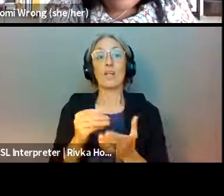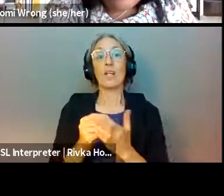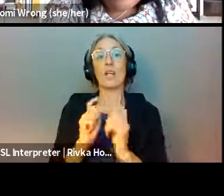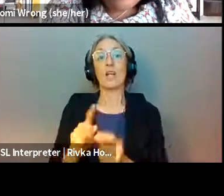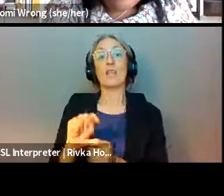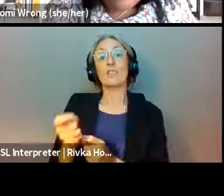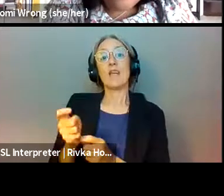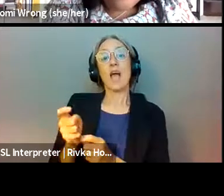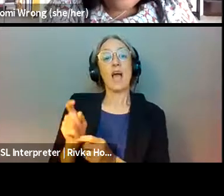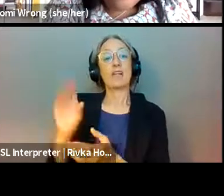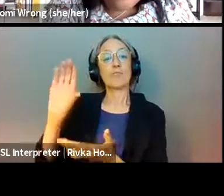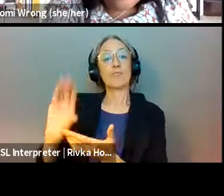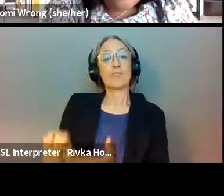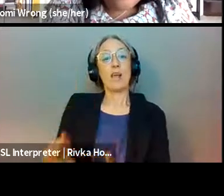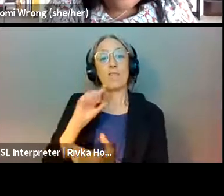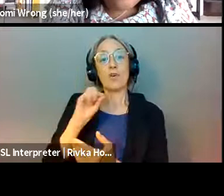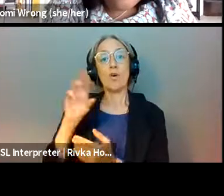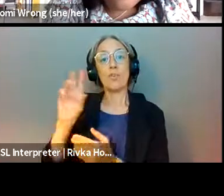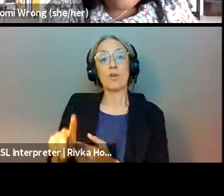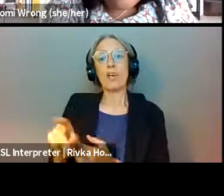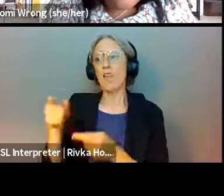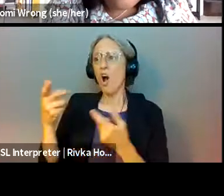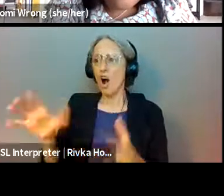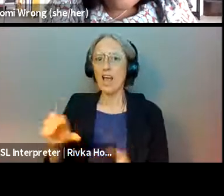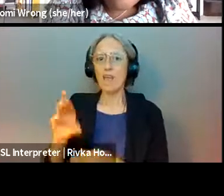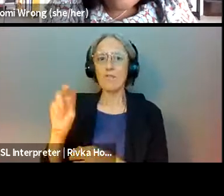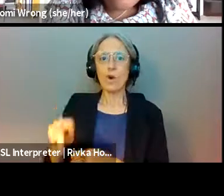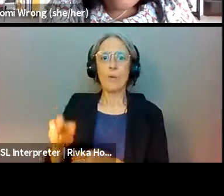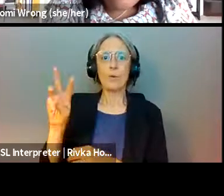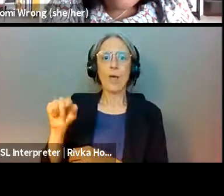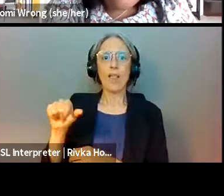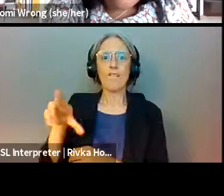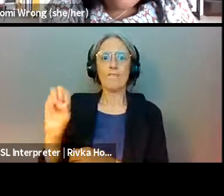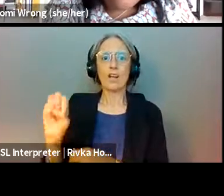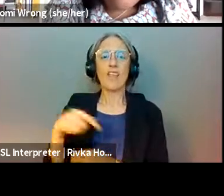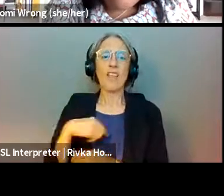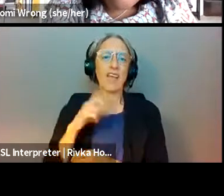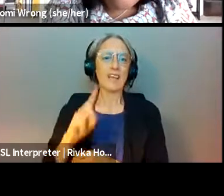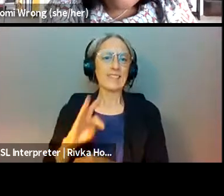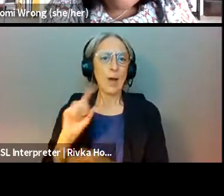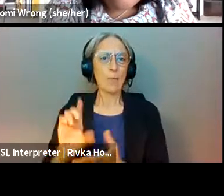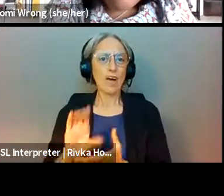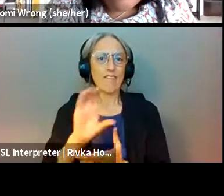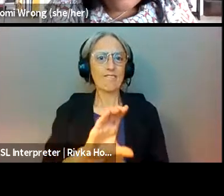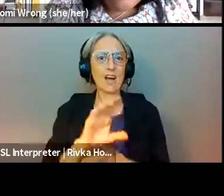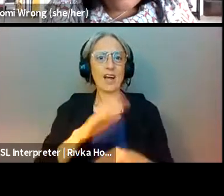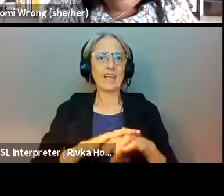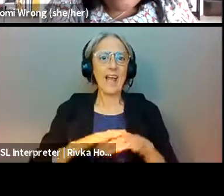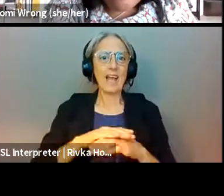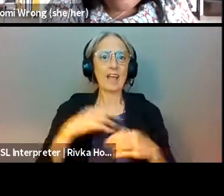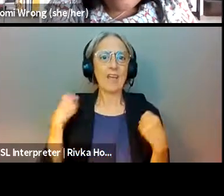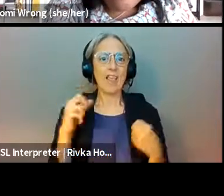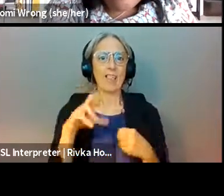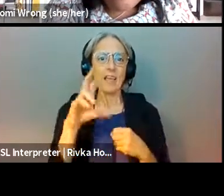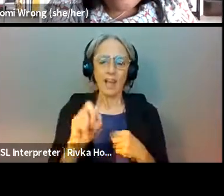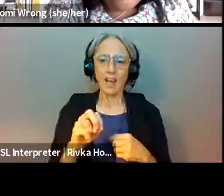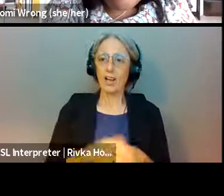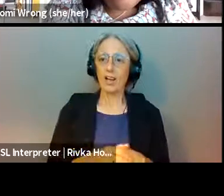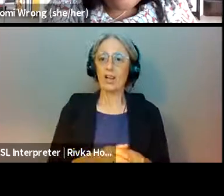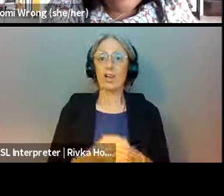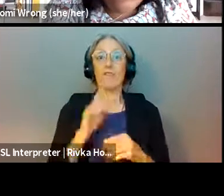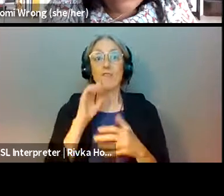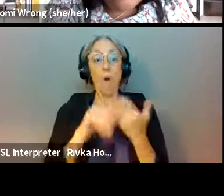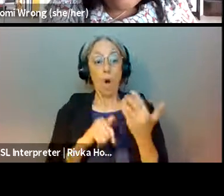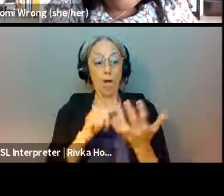that already receive corporate welfare, then they can damn well fund Native healthcare and all of the programs that we're on here calling for